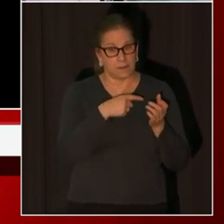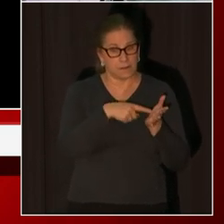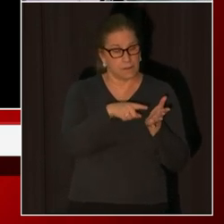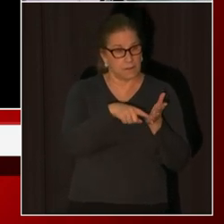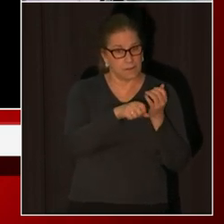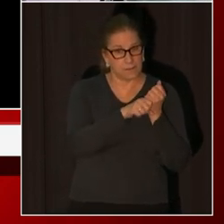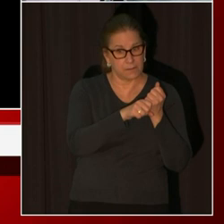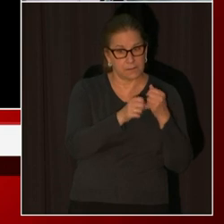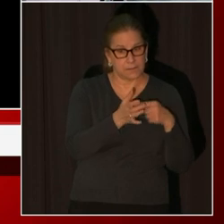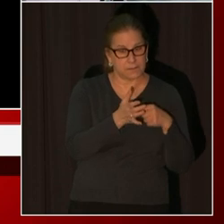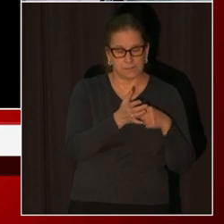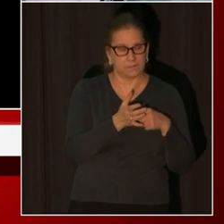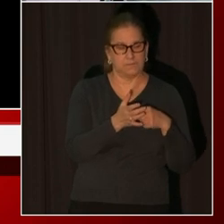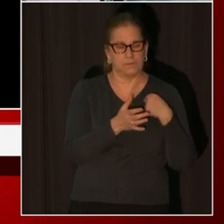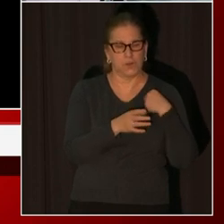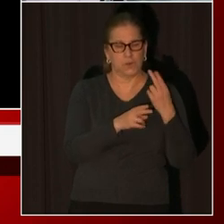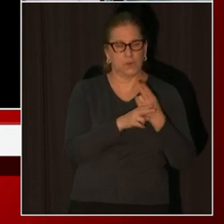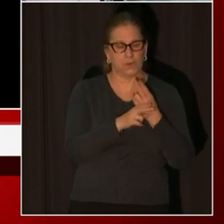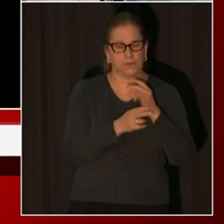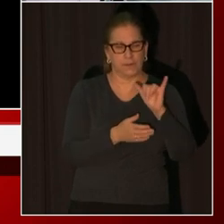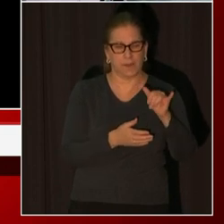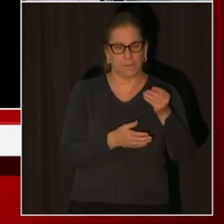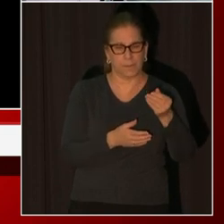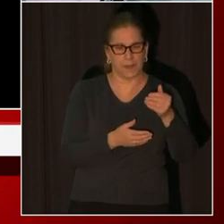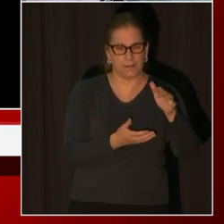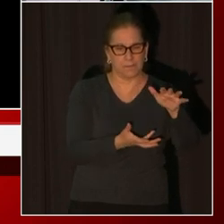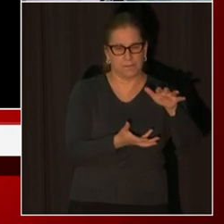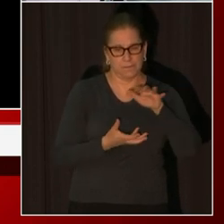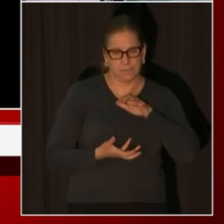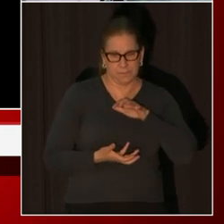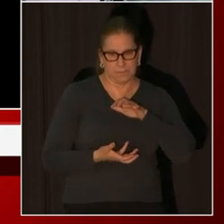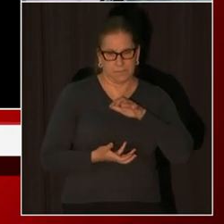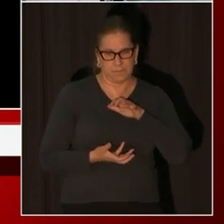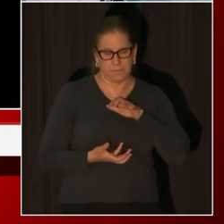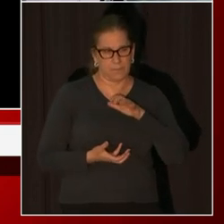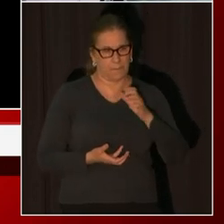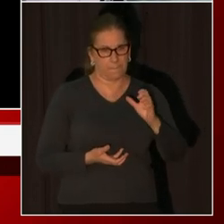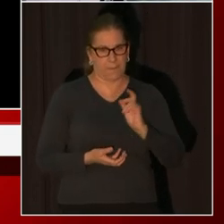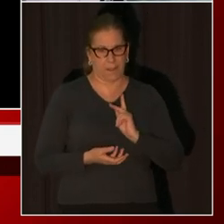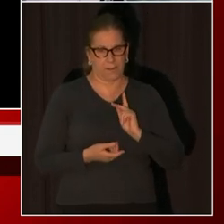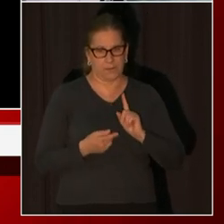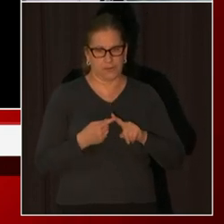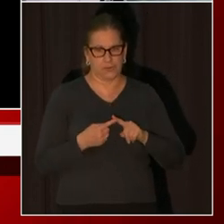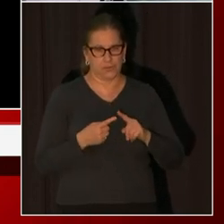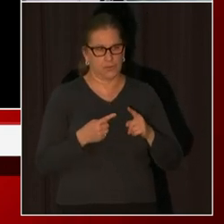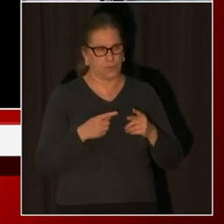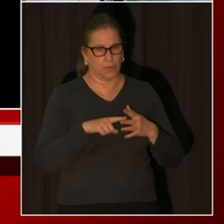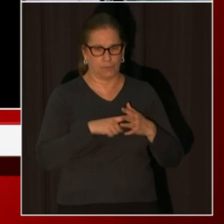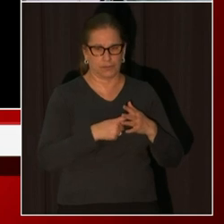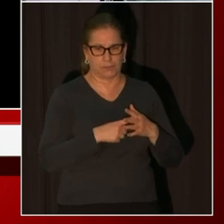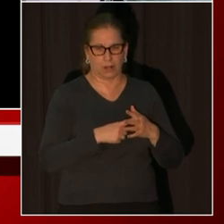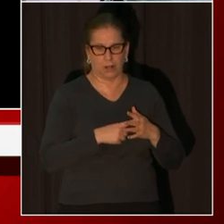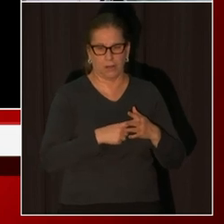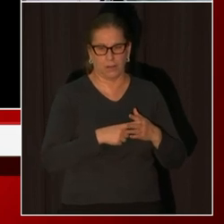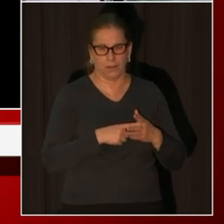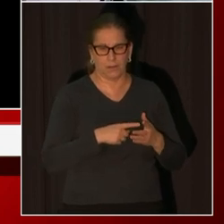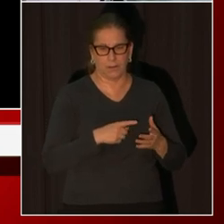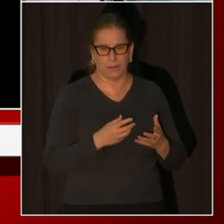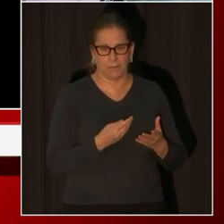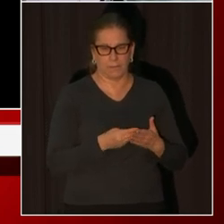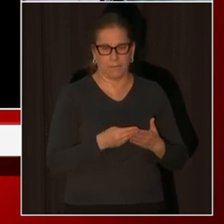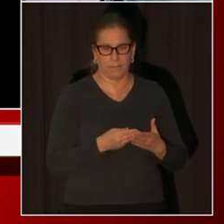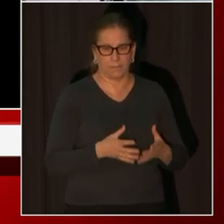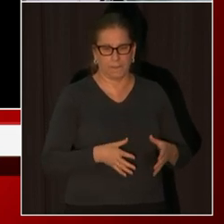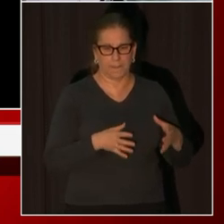and revert back to the original schedule of defeasing those bonds which means that instead of paying them off 1 year